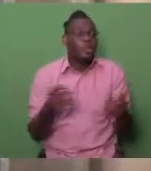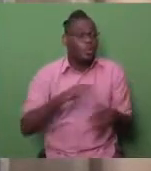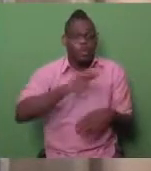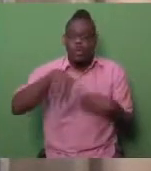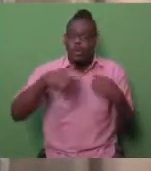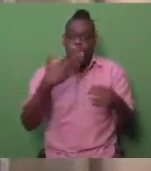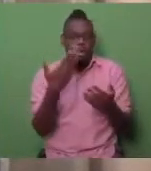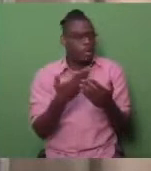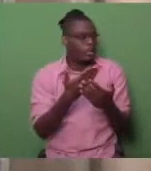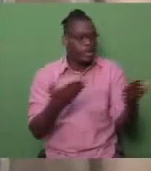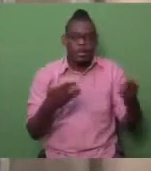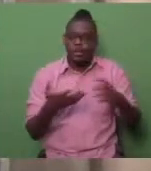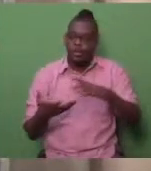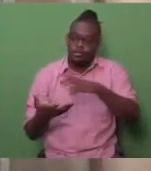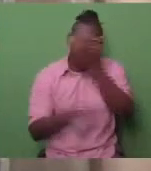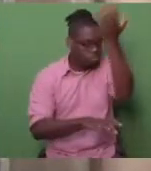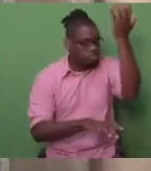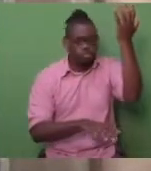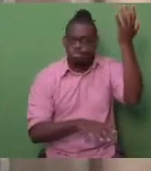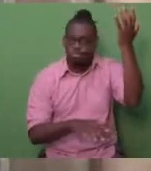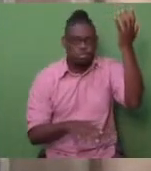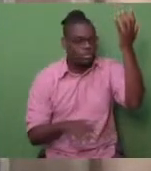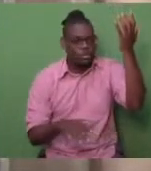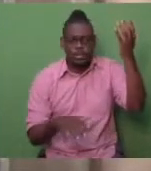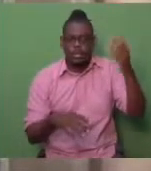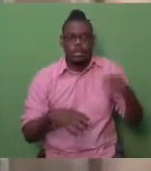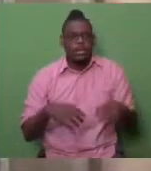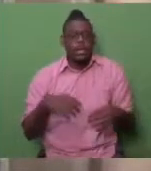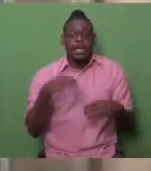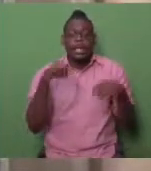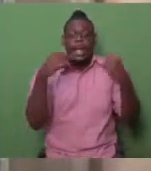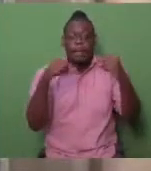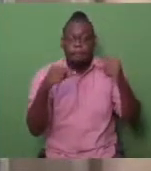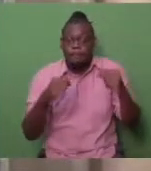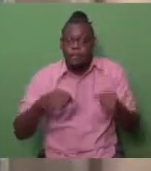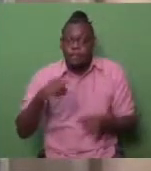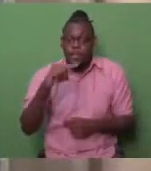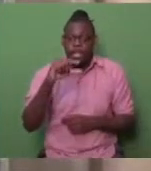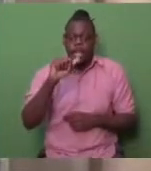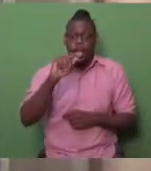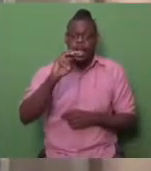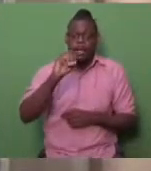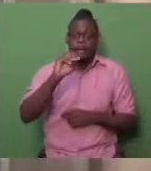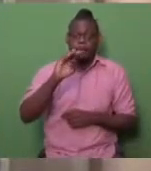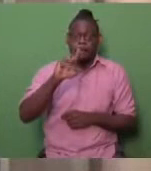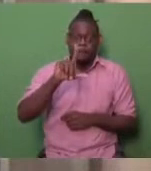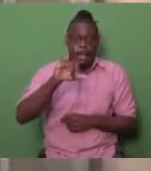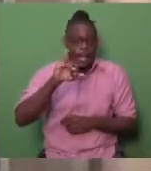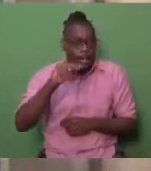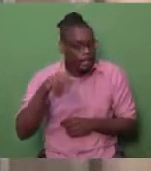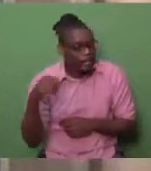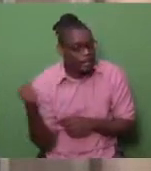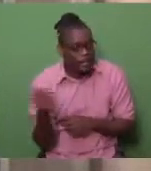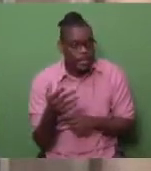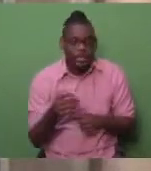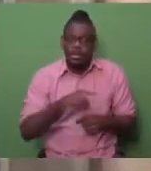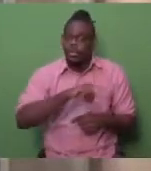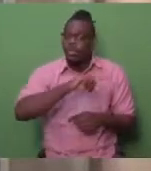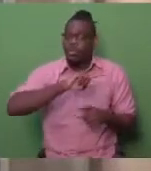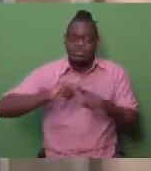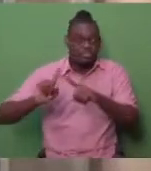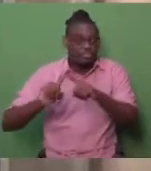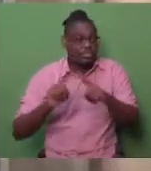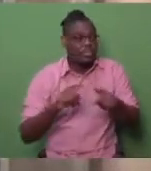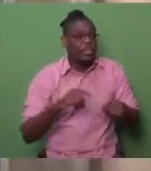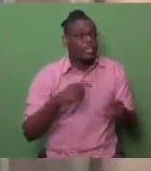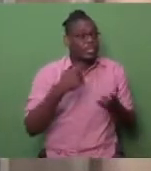with the Evidence Amendment Act No. 1. They did it with the Procurement Amendment Act 2020. They did it with the Income Tax Amendment Act. And I can go